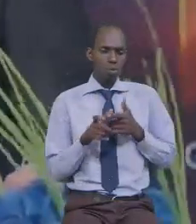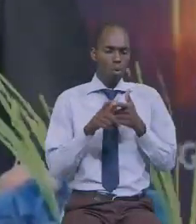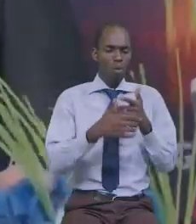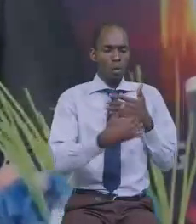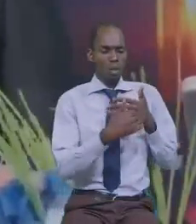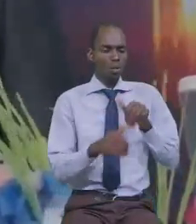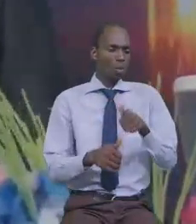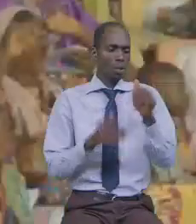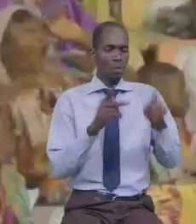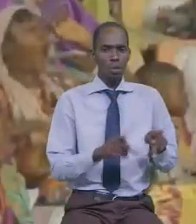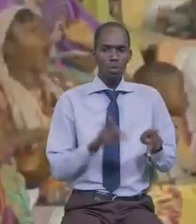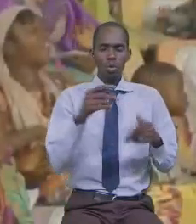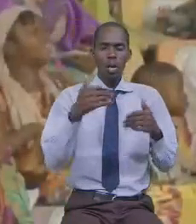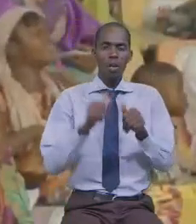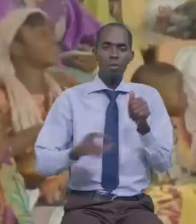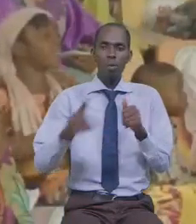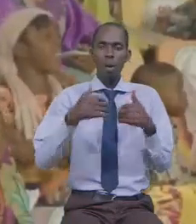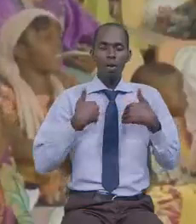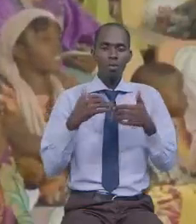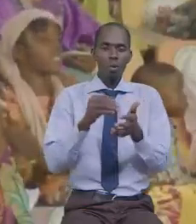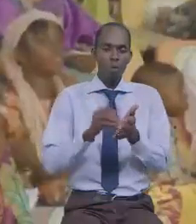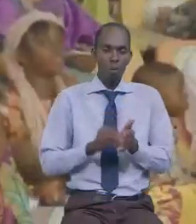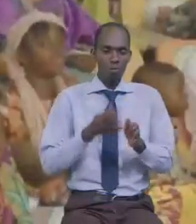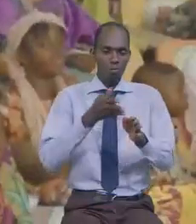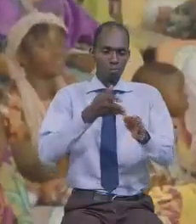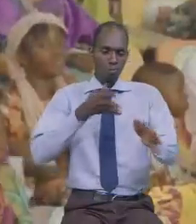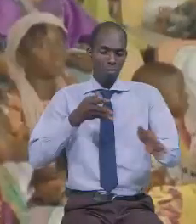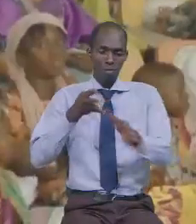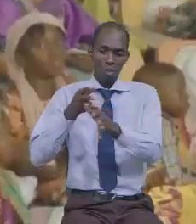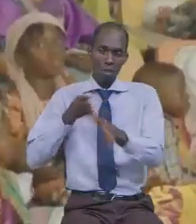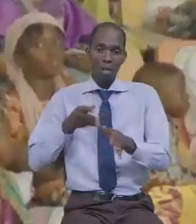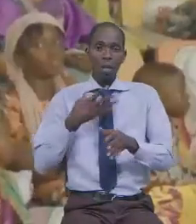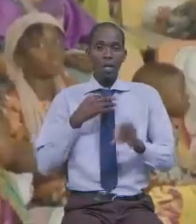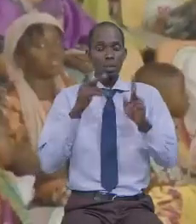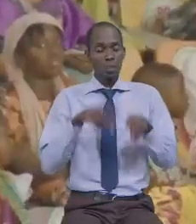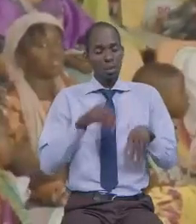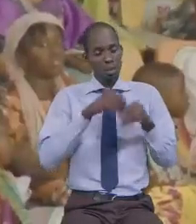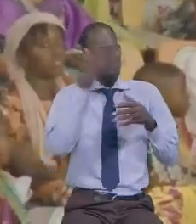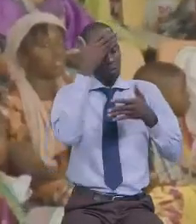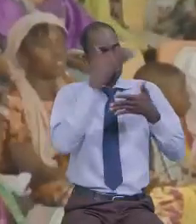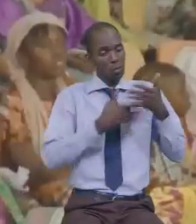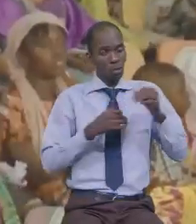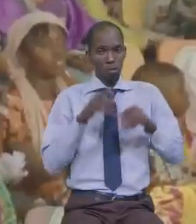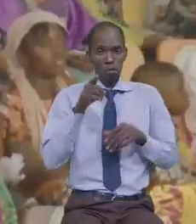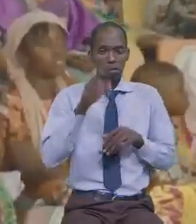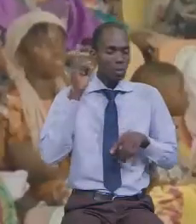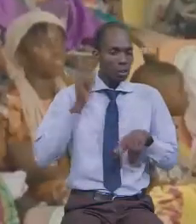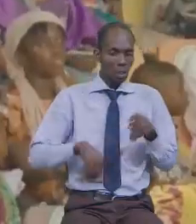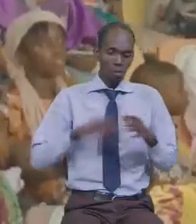there. Run in your lane. And the person who is in front of you will not stop you or hinder you.